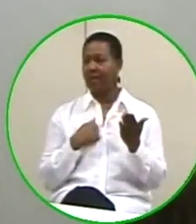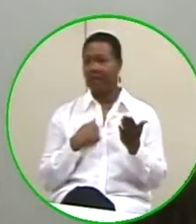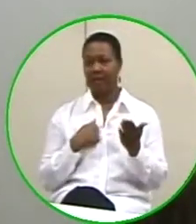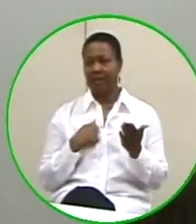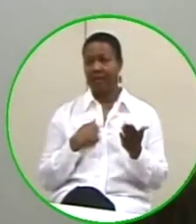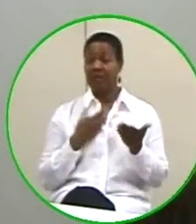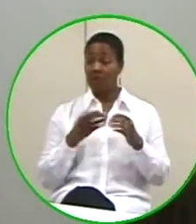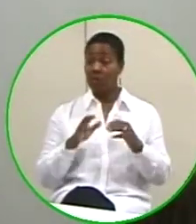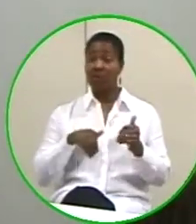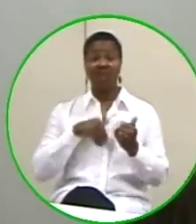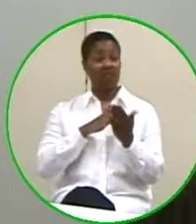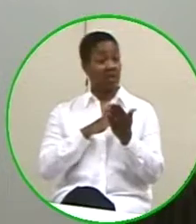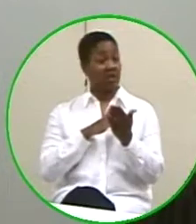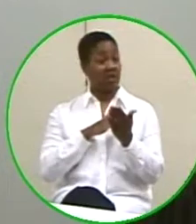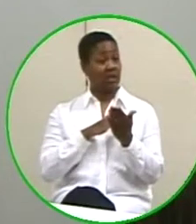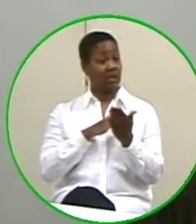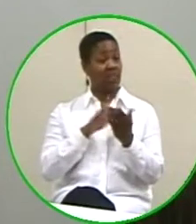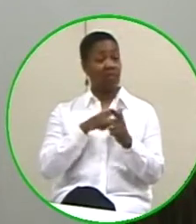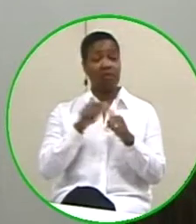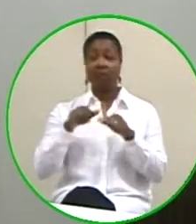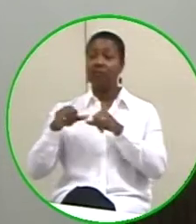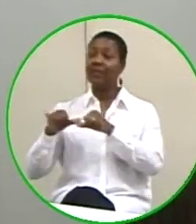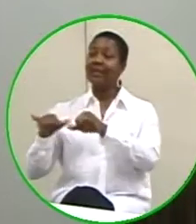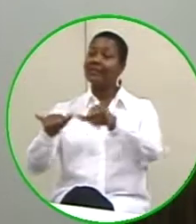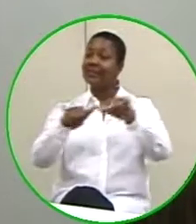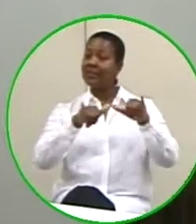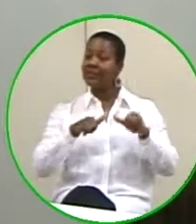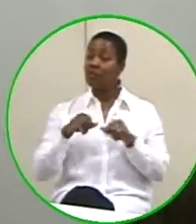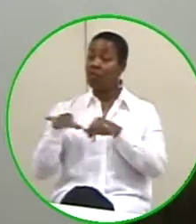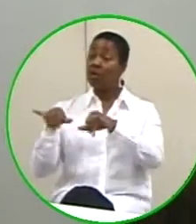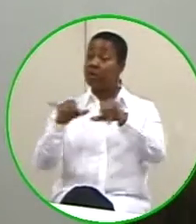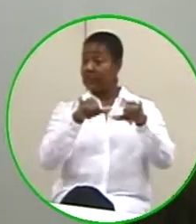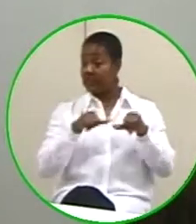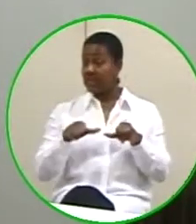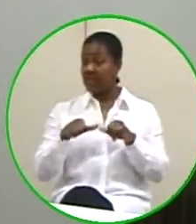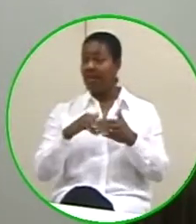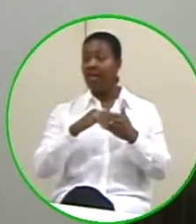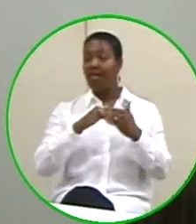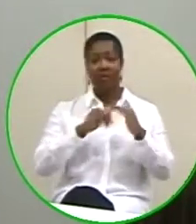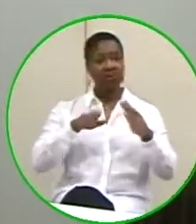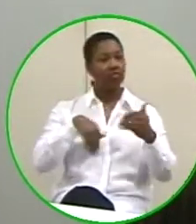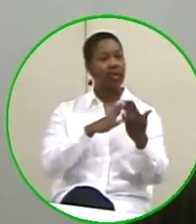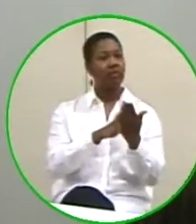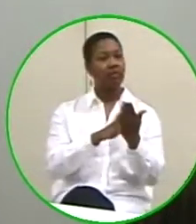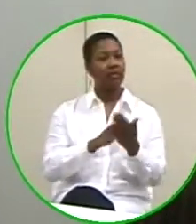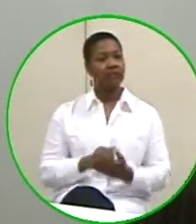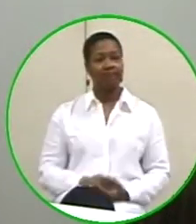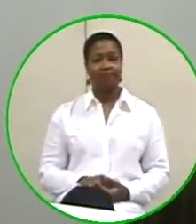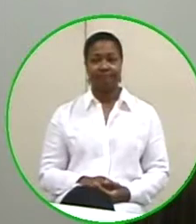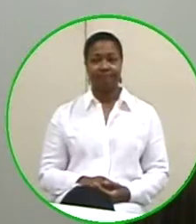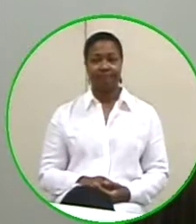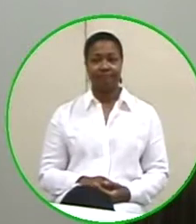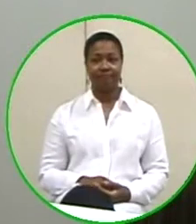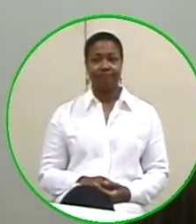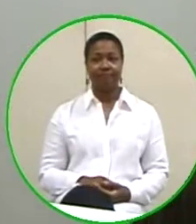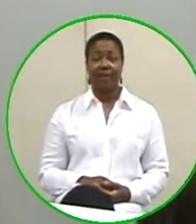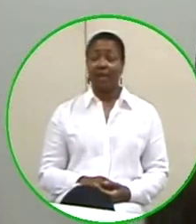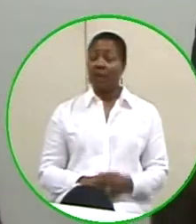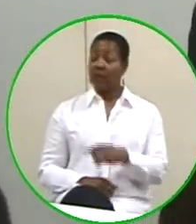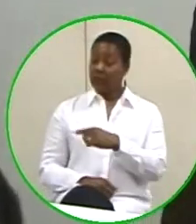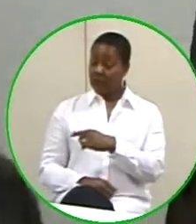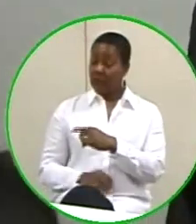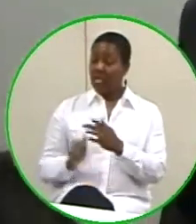If you don't want to be challenged, be consistent. The more consistent, less challenge. Well, Mrs.